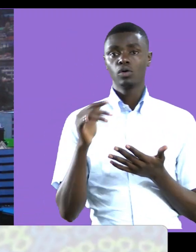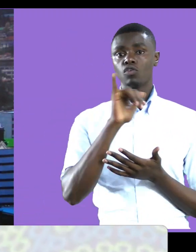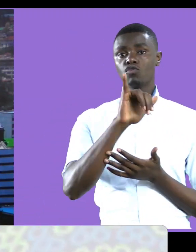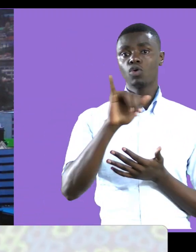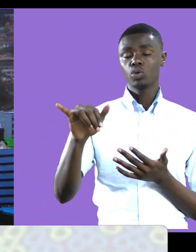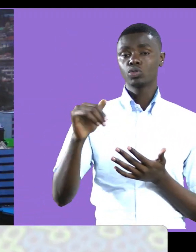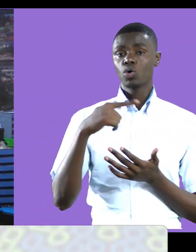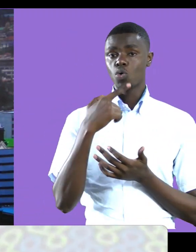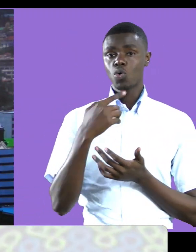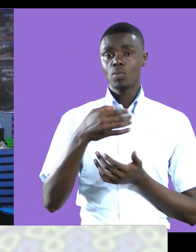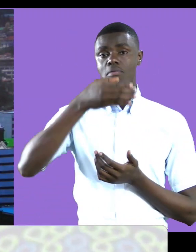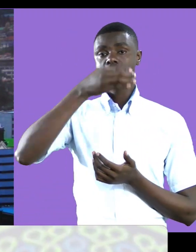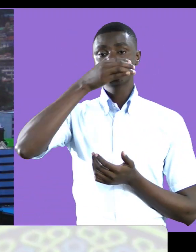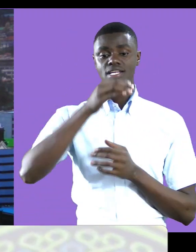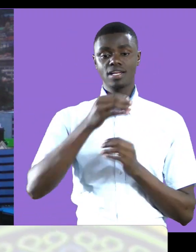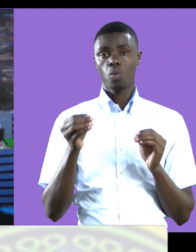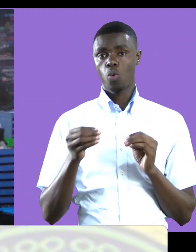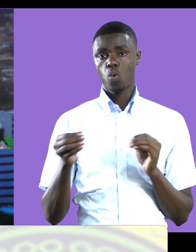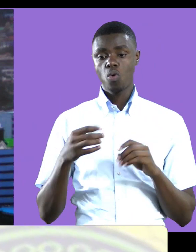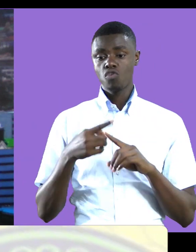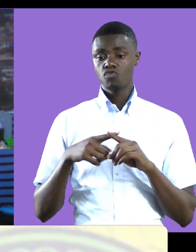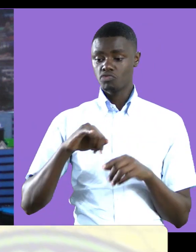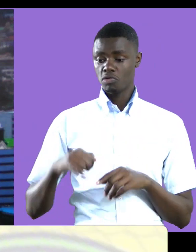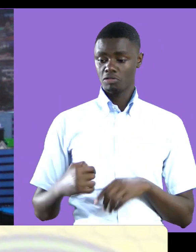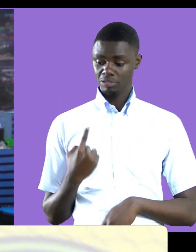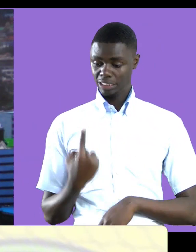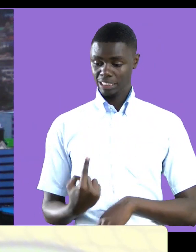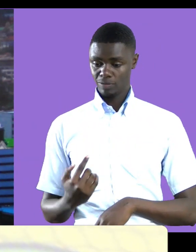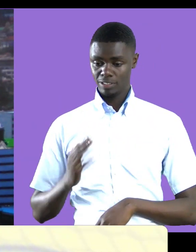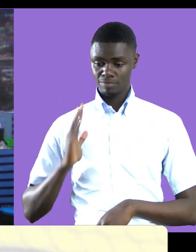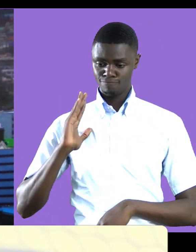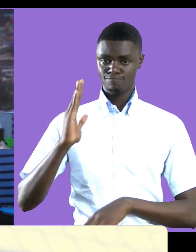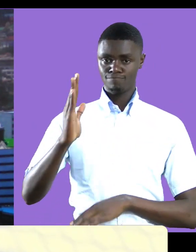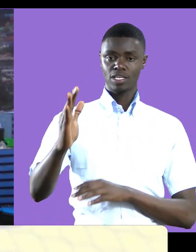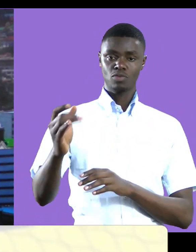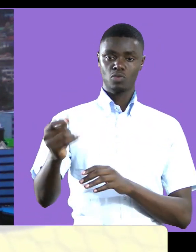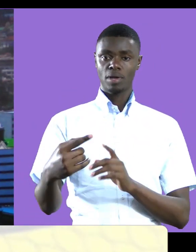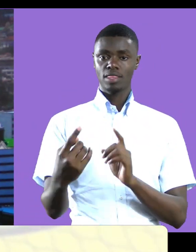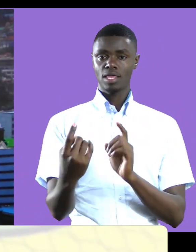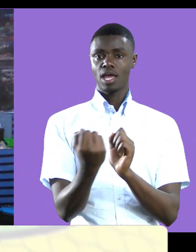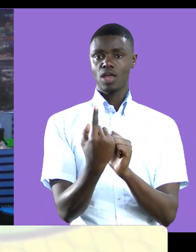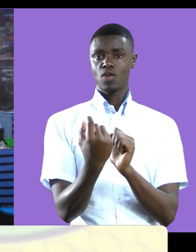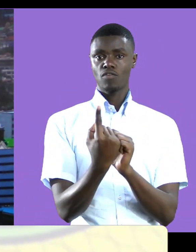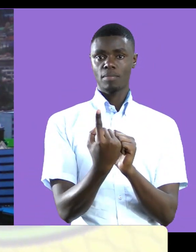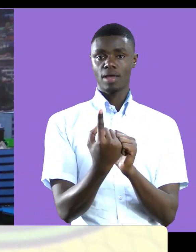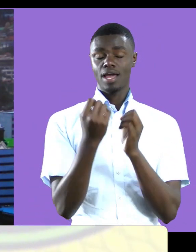mode, from January straight to November, of course,